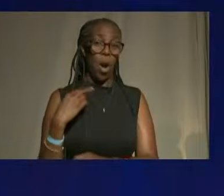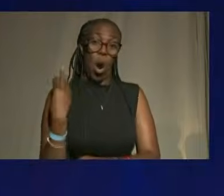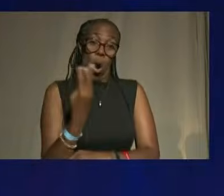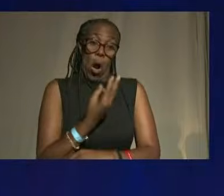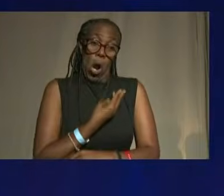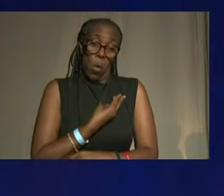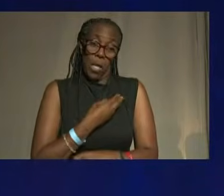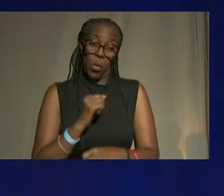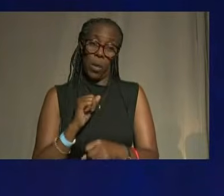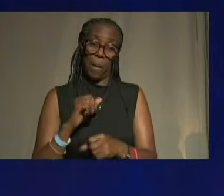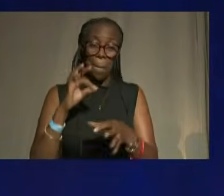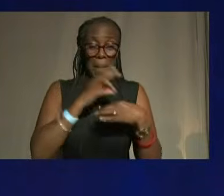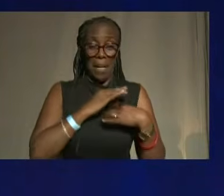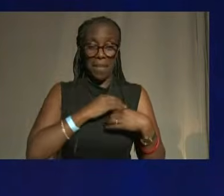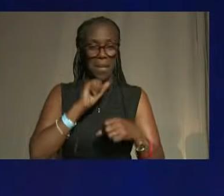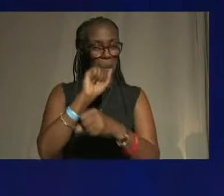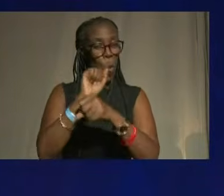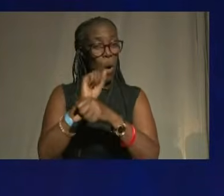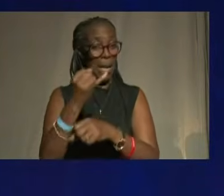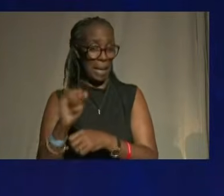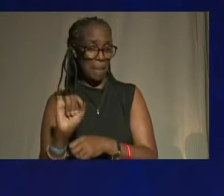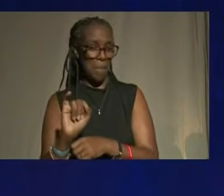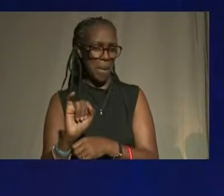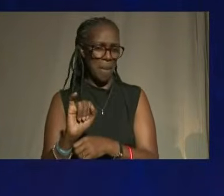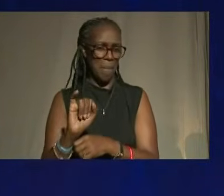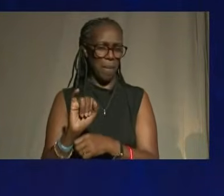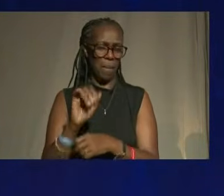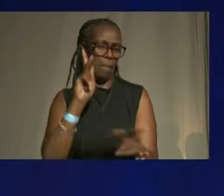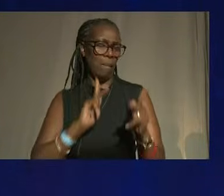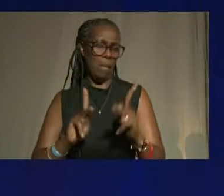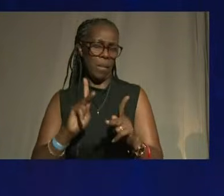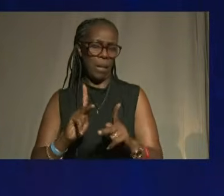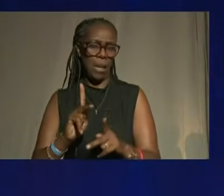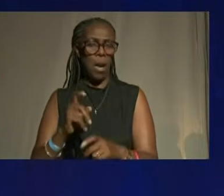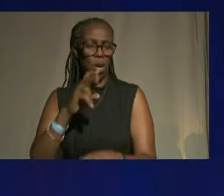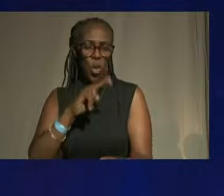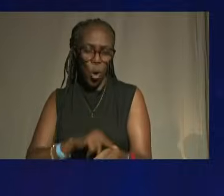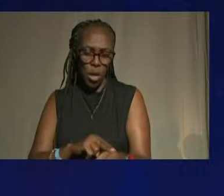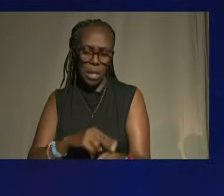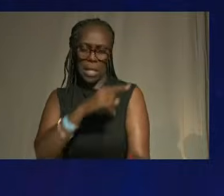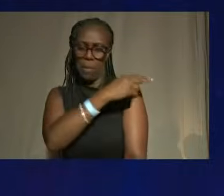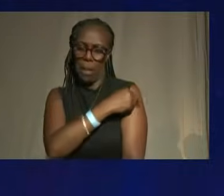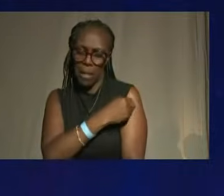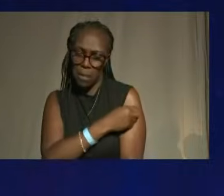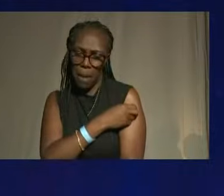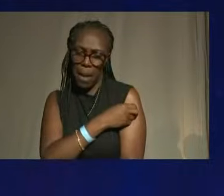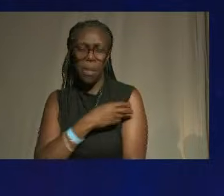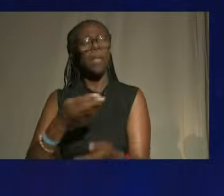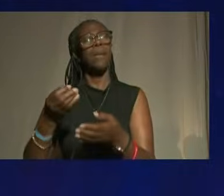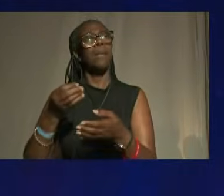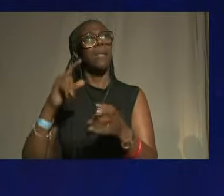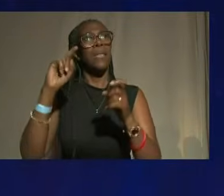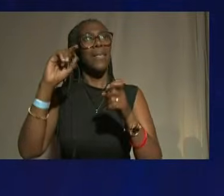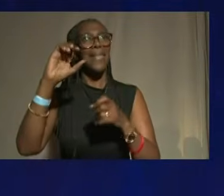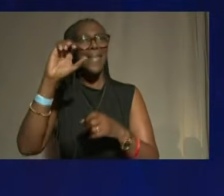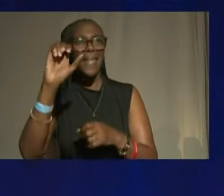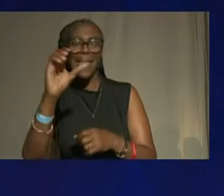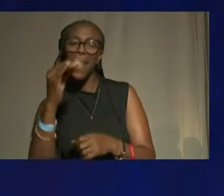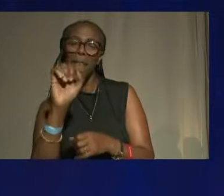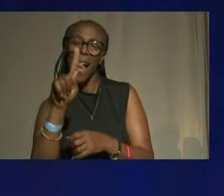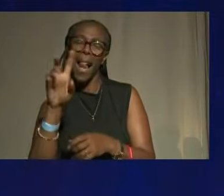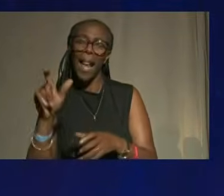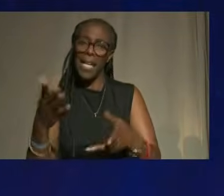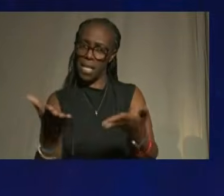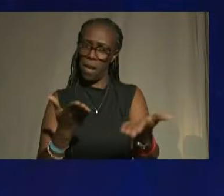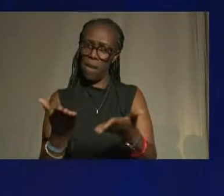our nurses, our policemen, the security guards, the civil servants, to put more money to ease the pressure of